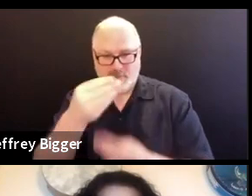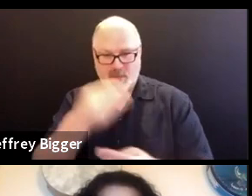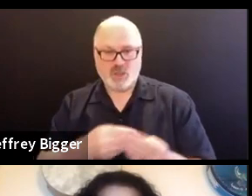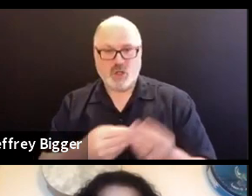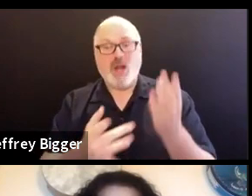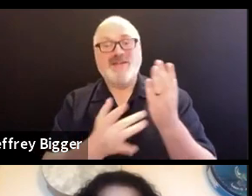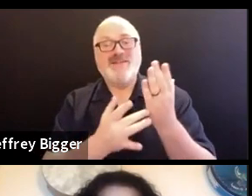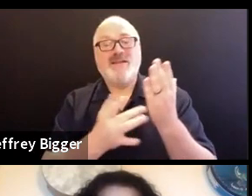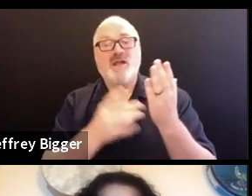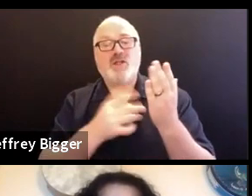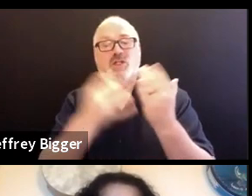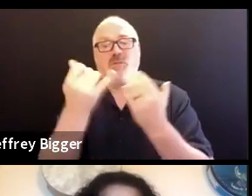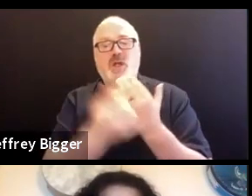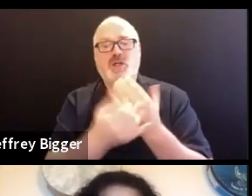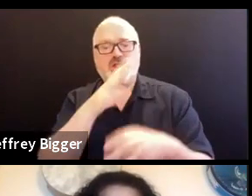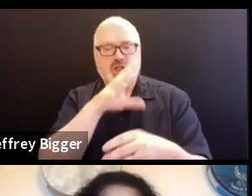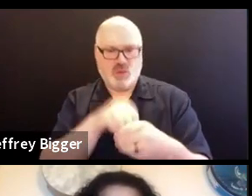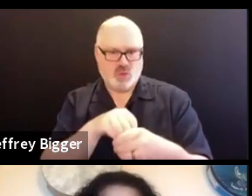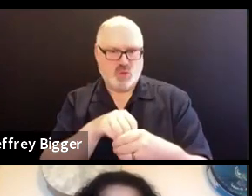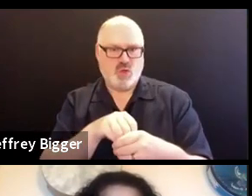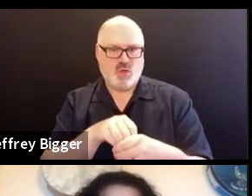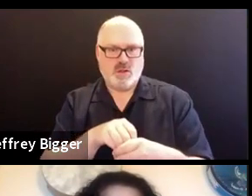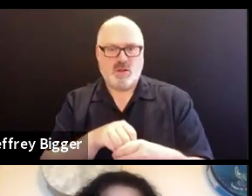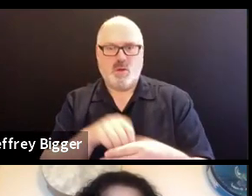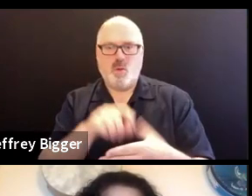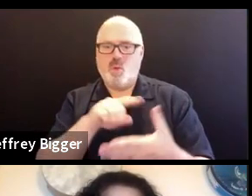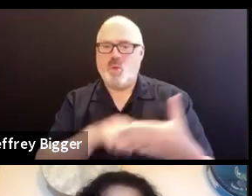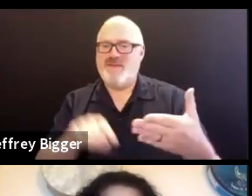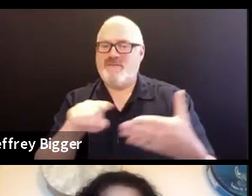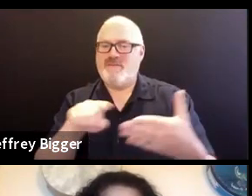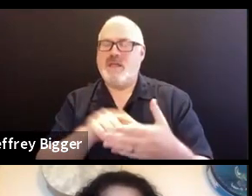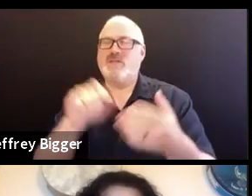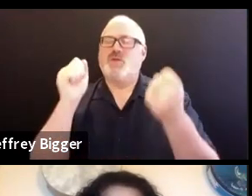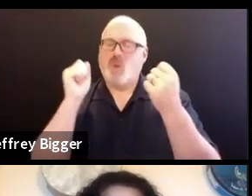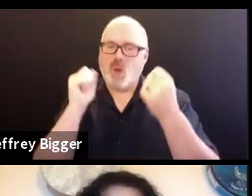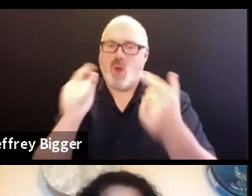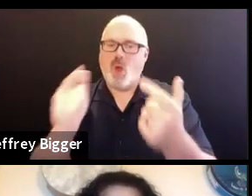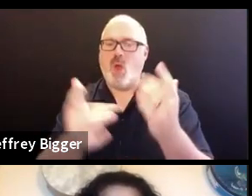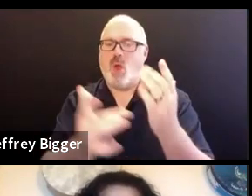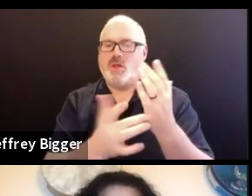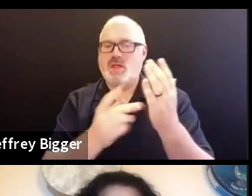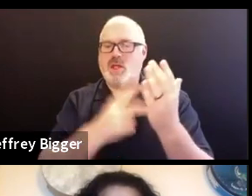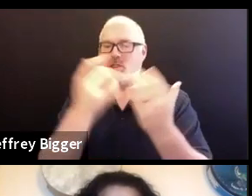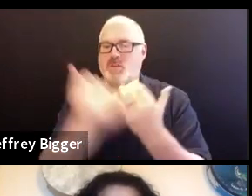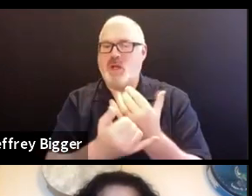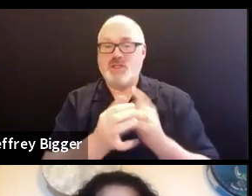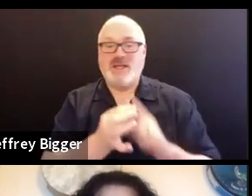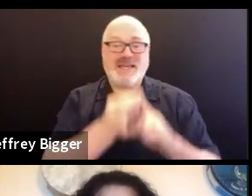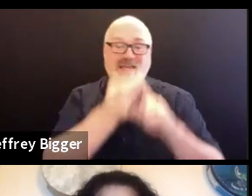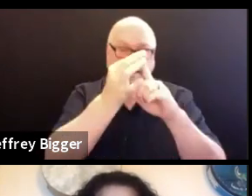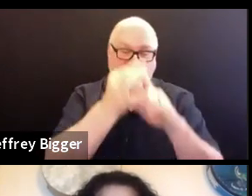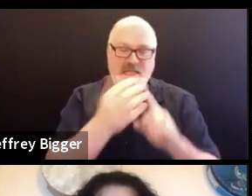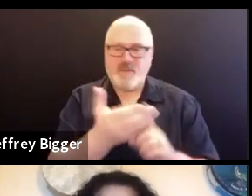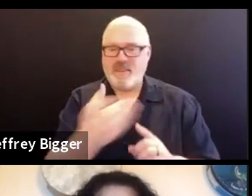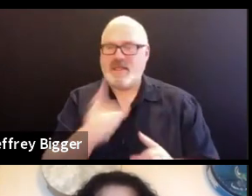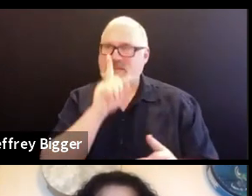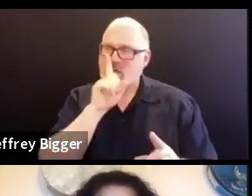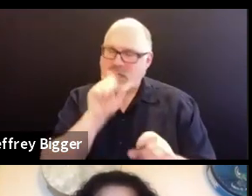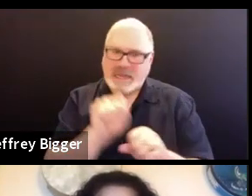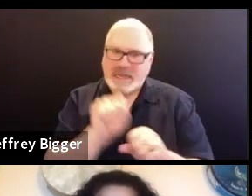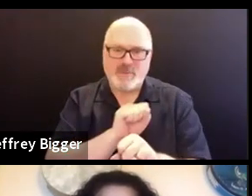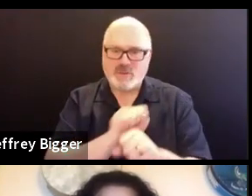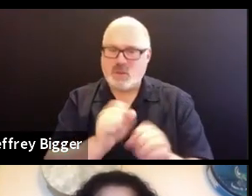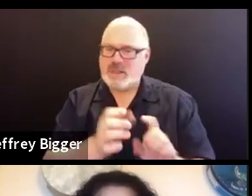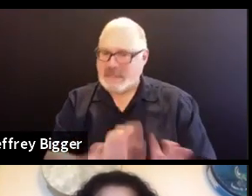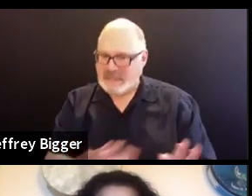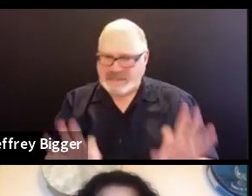technology projects. We have canceled all technology projects except for things that are absolutely essential to